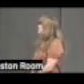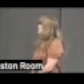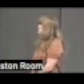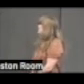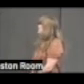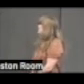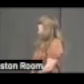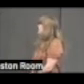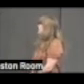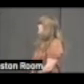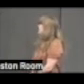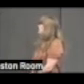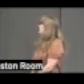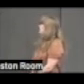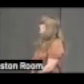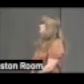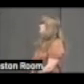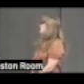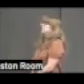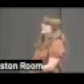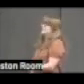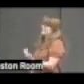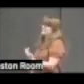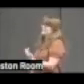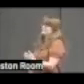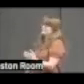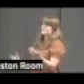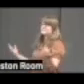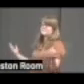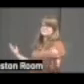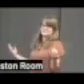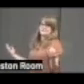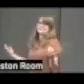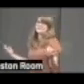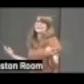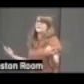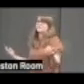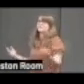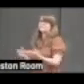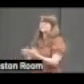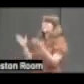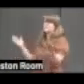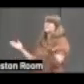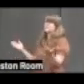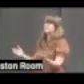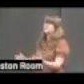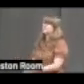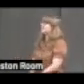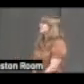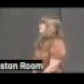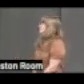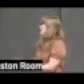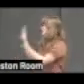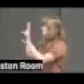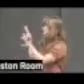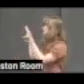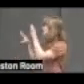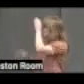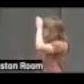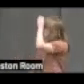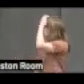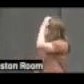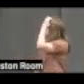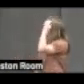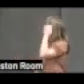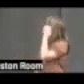can see how much, 2017. So this is even like 5 years. That was the most recent data they had on this kind of a